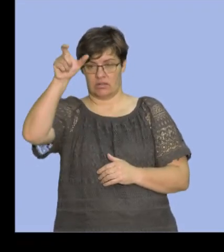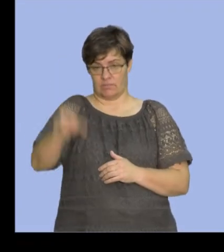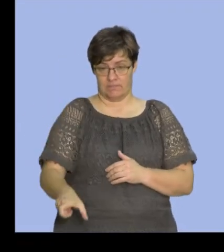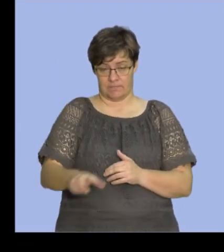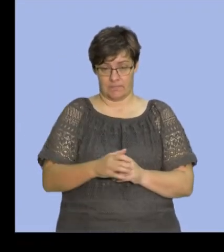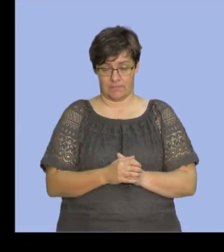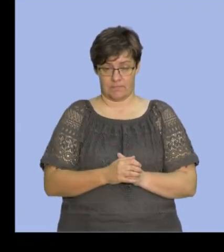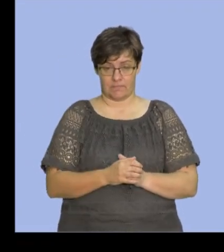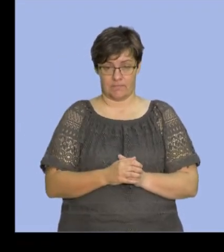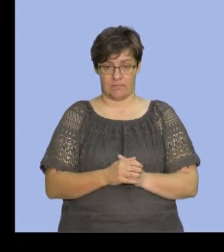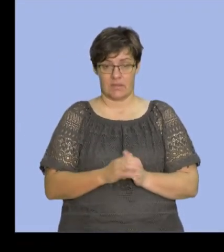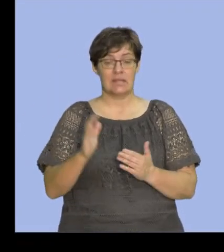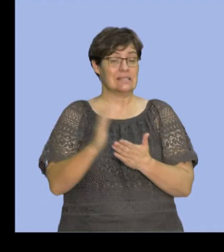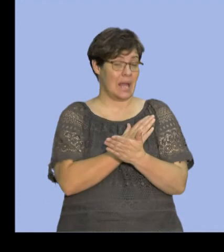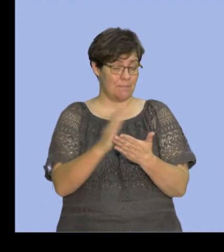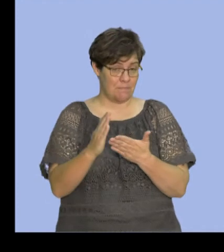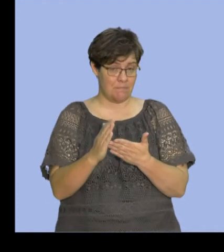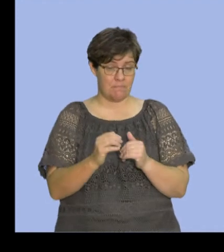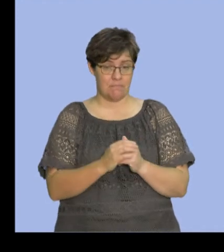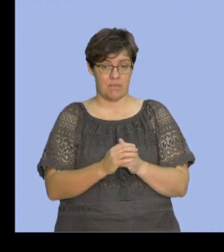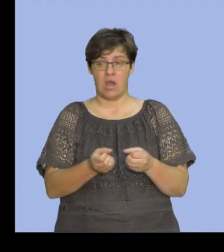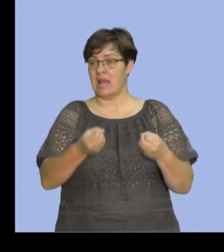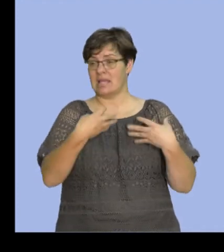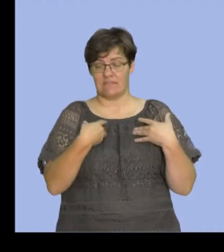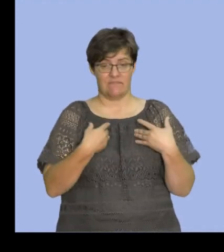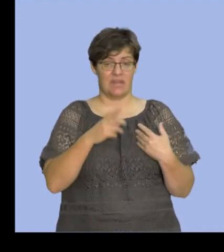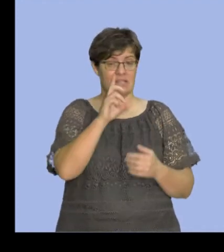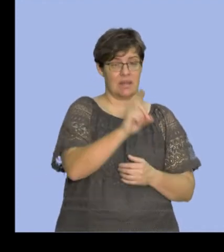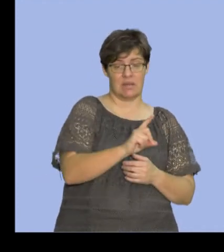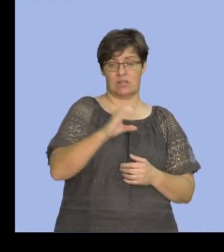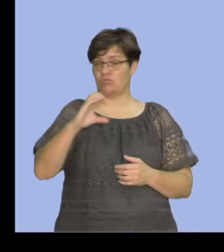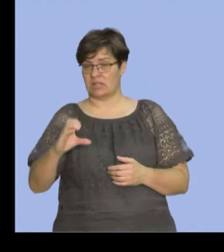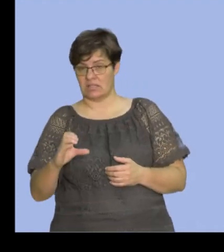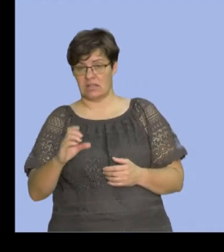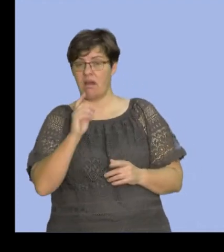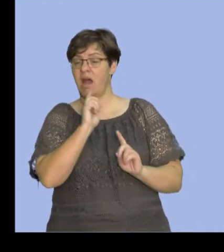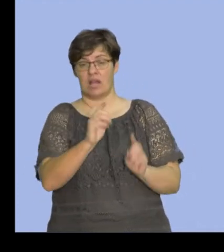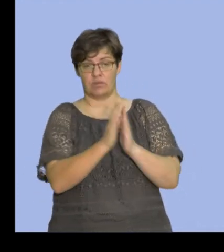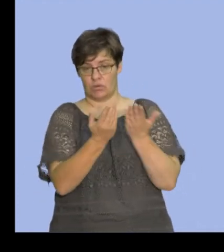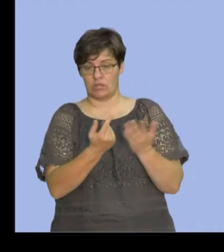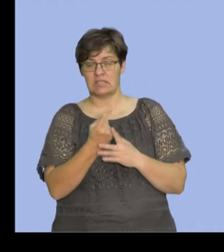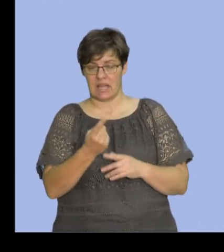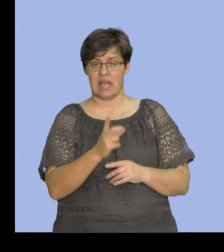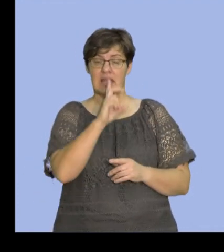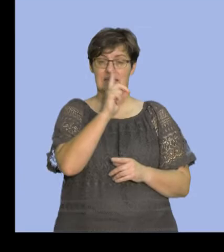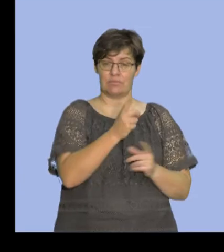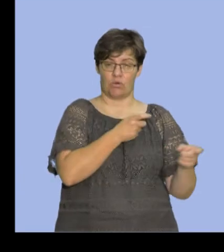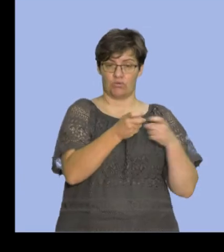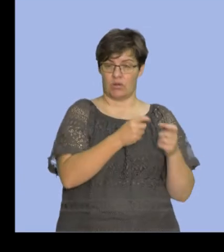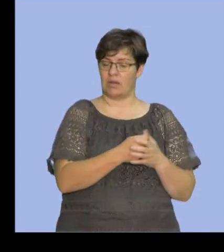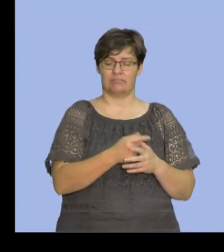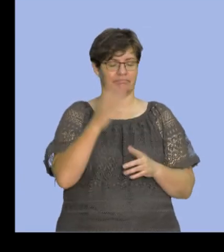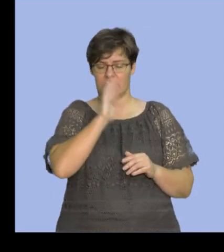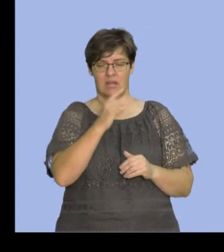right? Sometimes you are not given debit and credit in your answer book. You're just given debtors control.